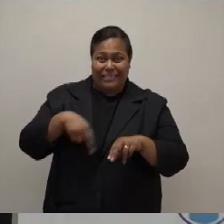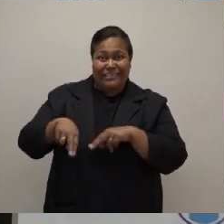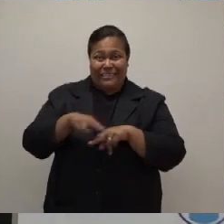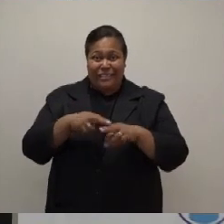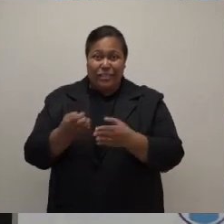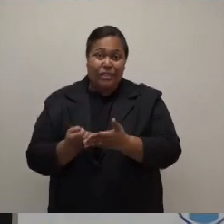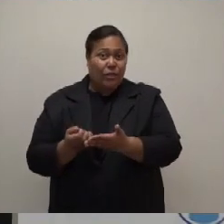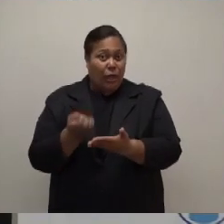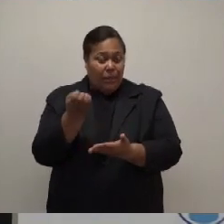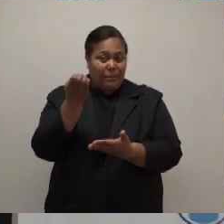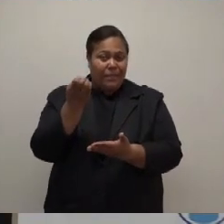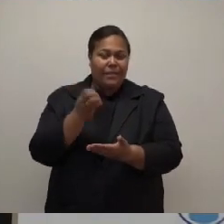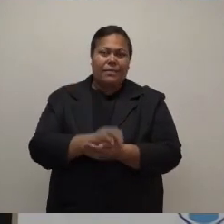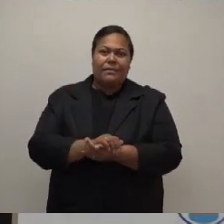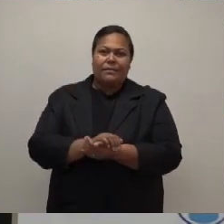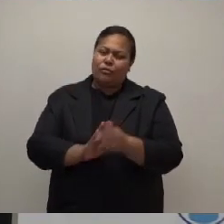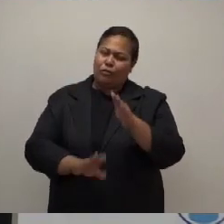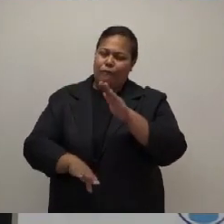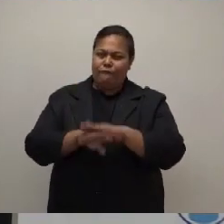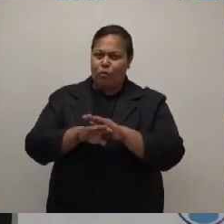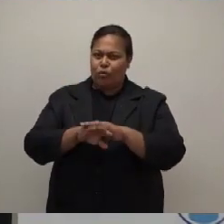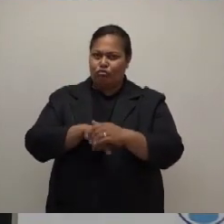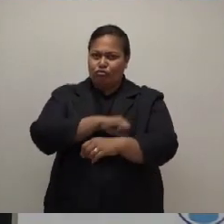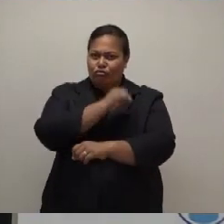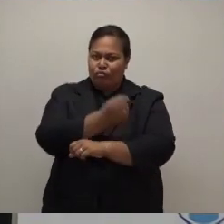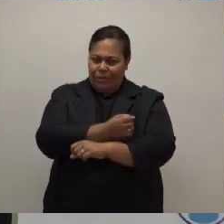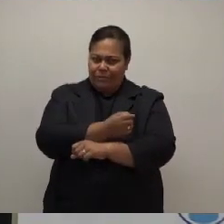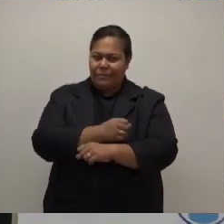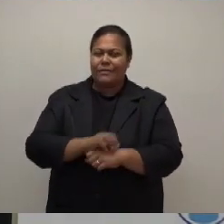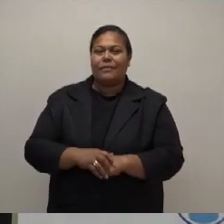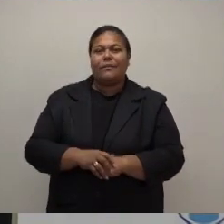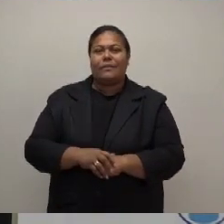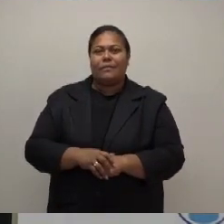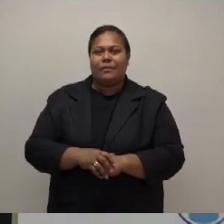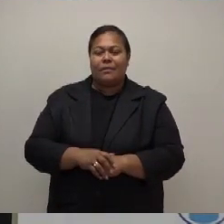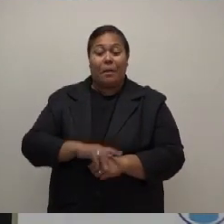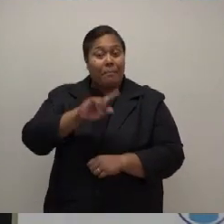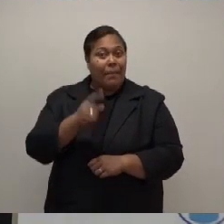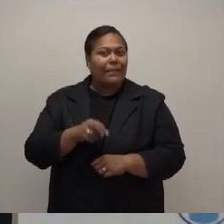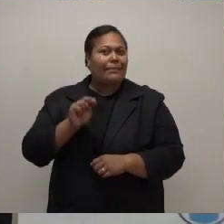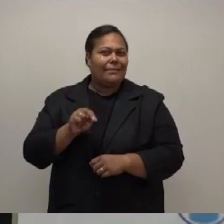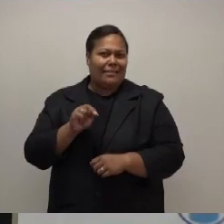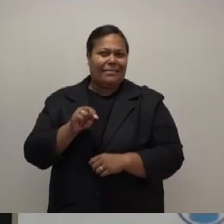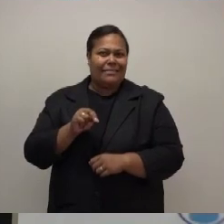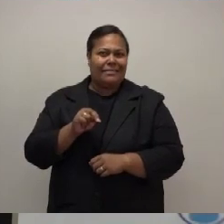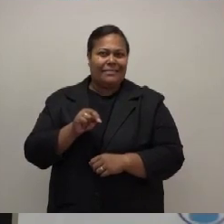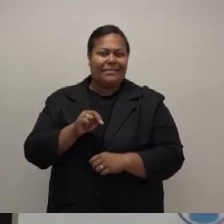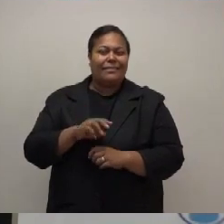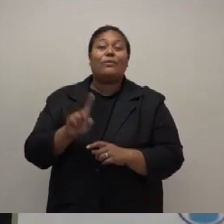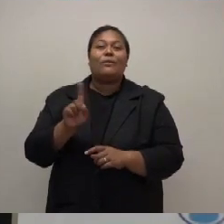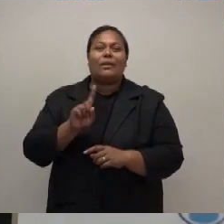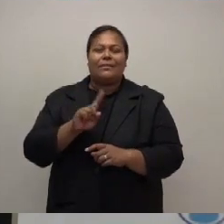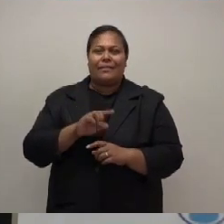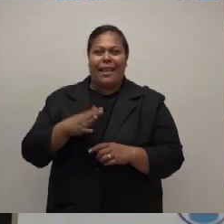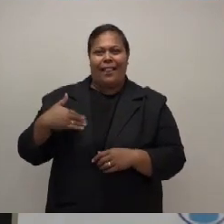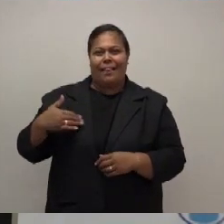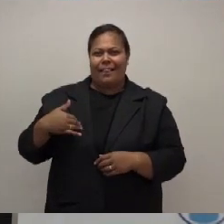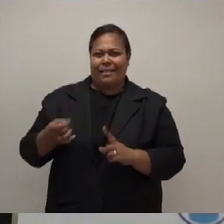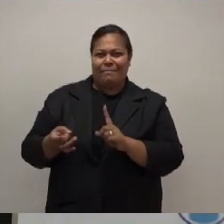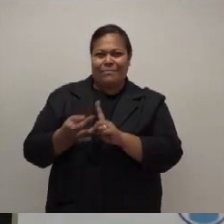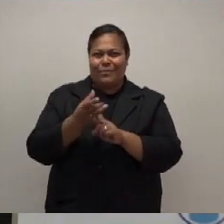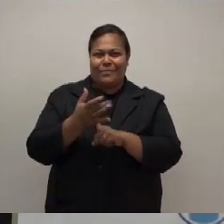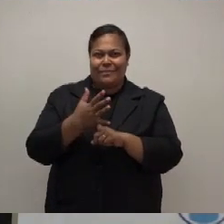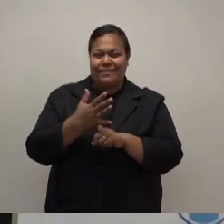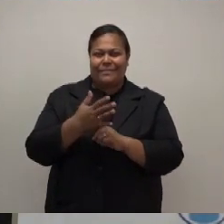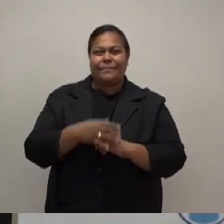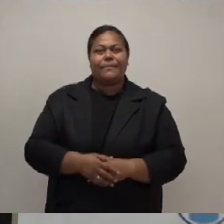its full historic strength, all while keeping health at the forefront of every decision.